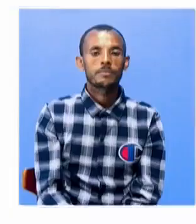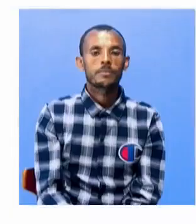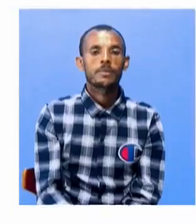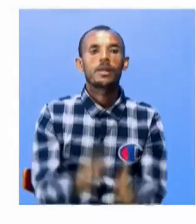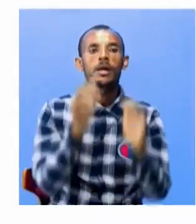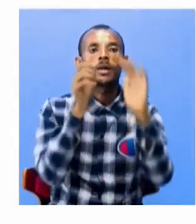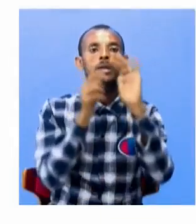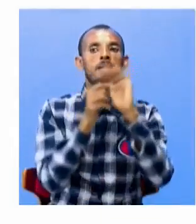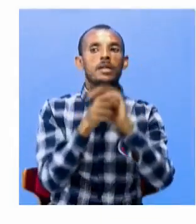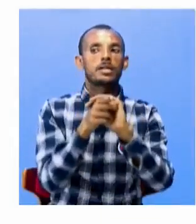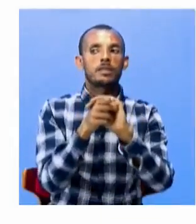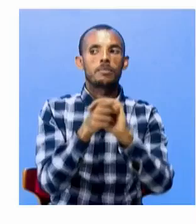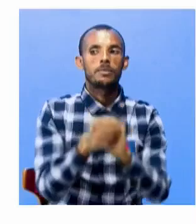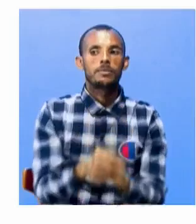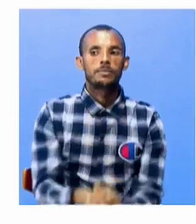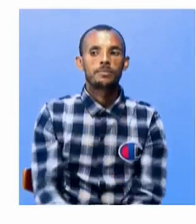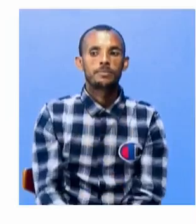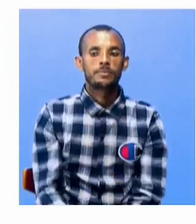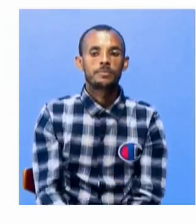Example.